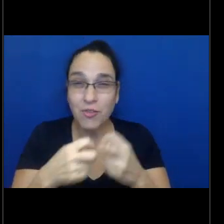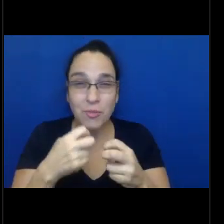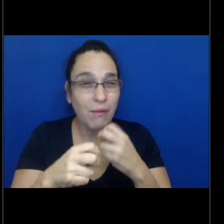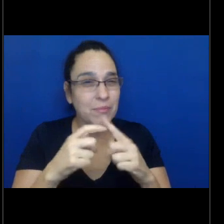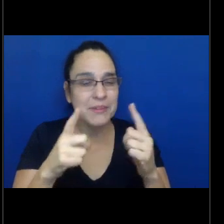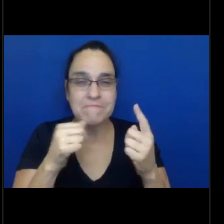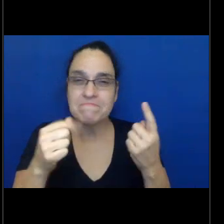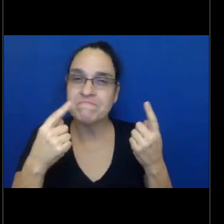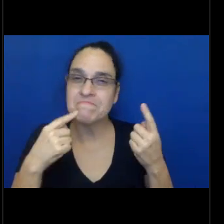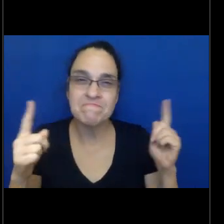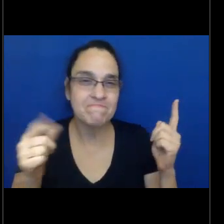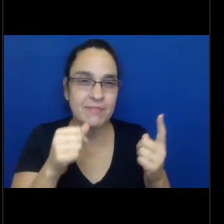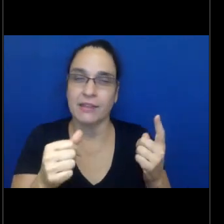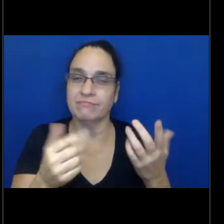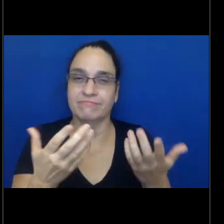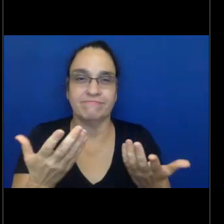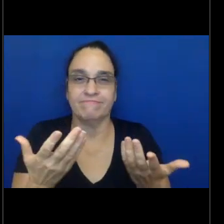the